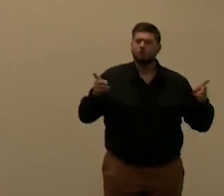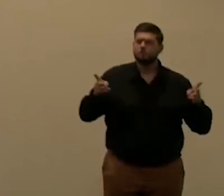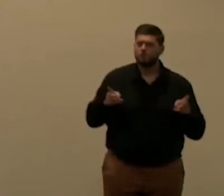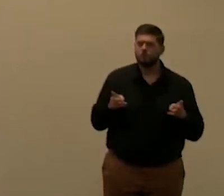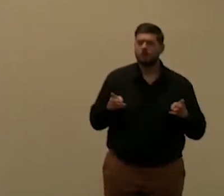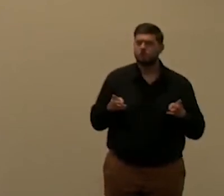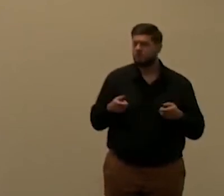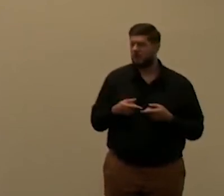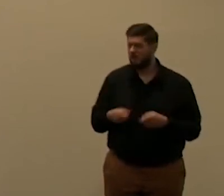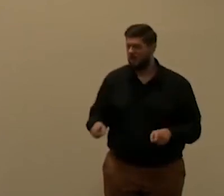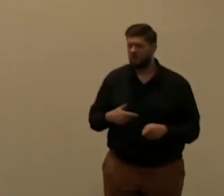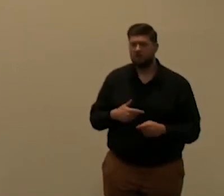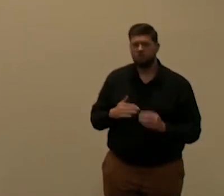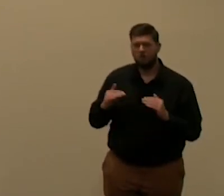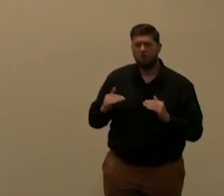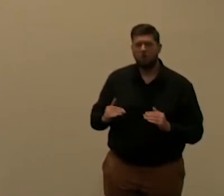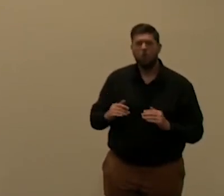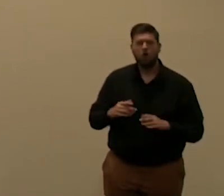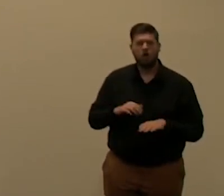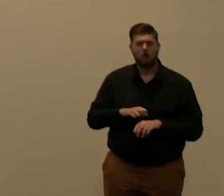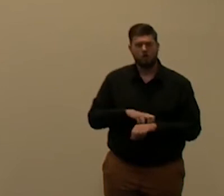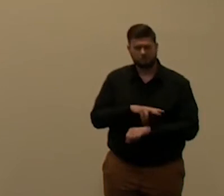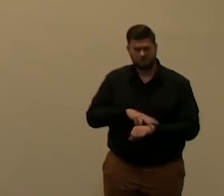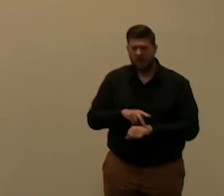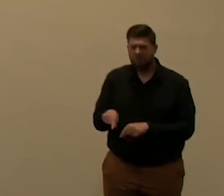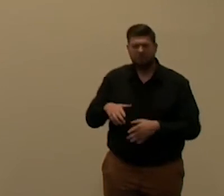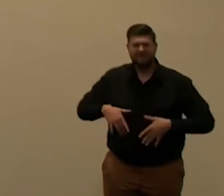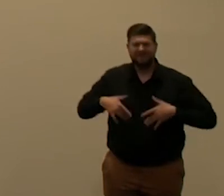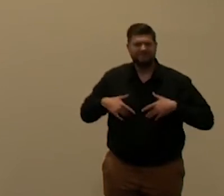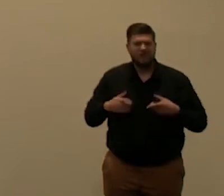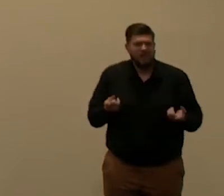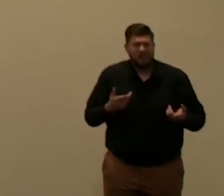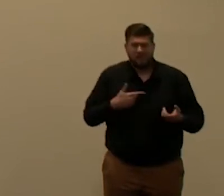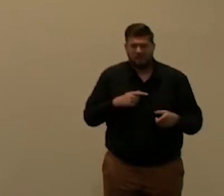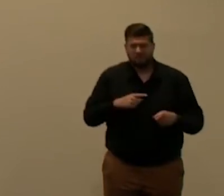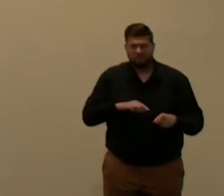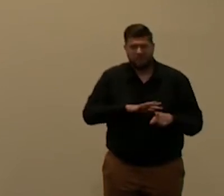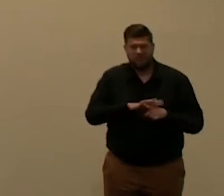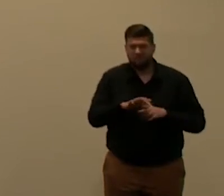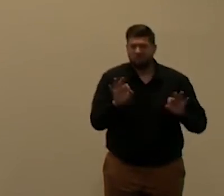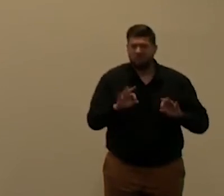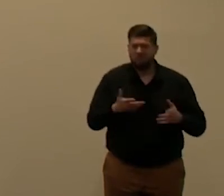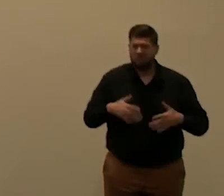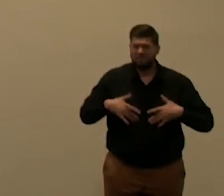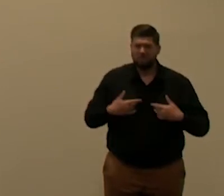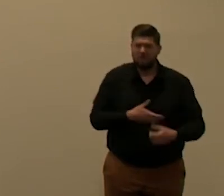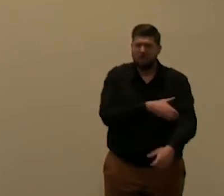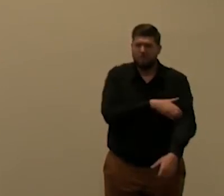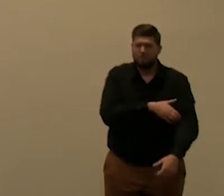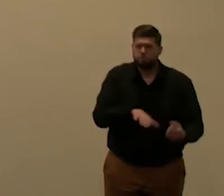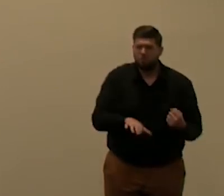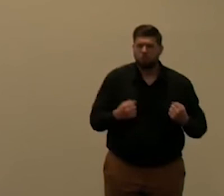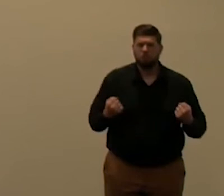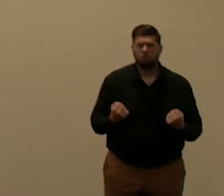could feel less empowered. If there are 5 of the same type of people in there, they will just say, like, why am I